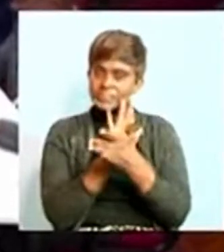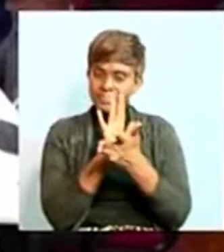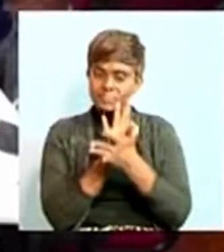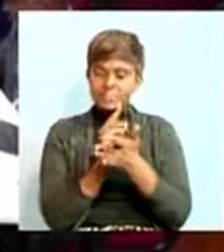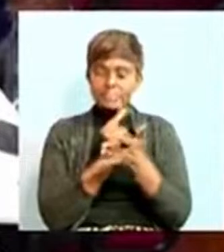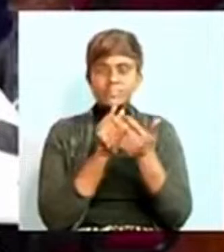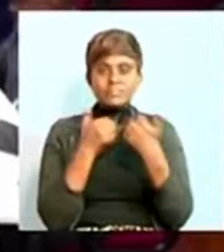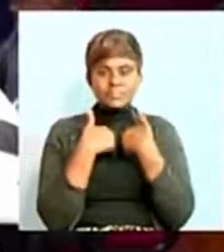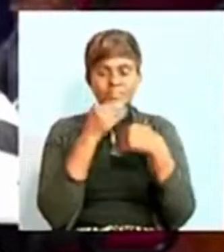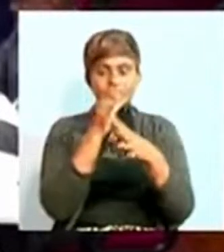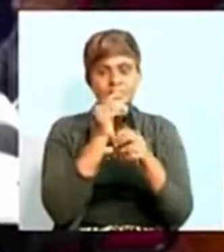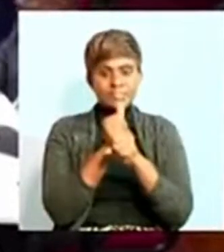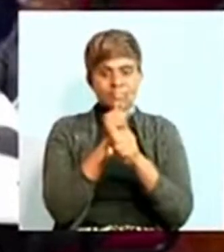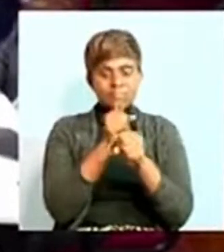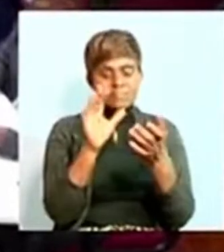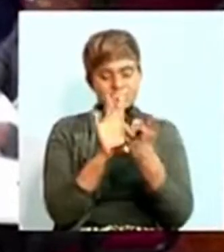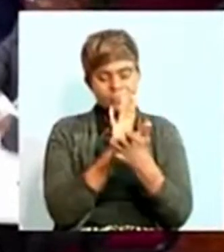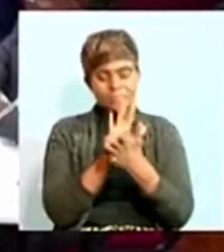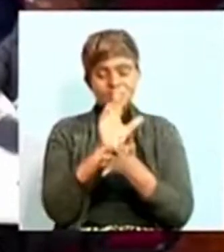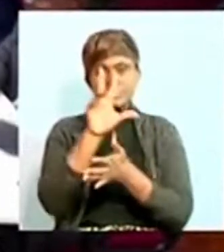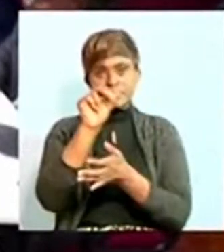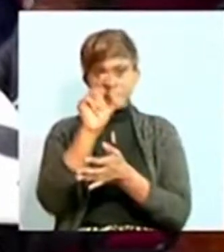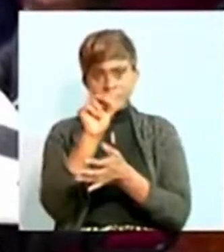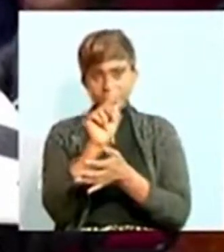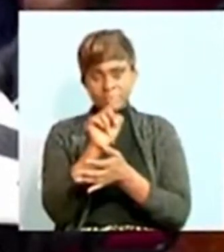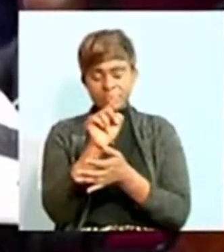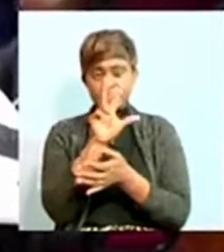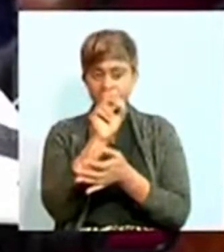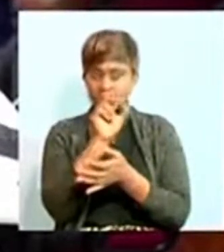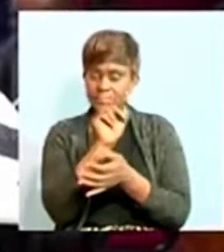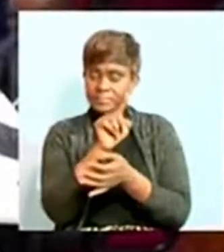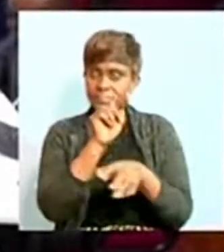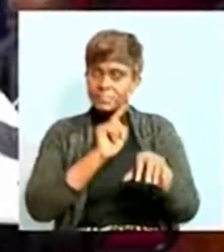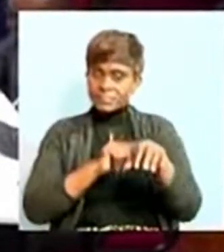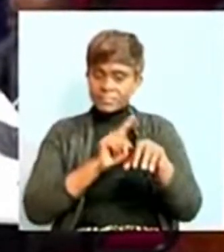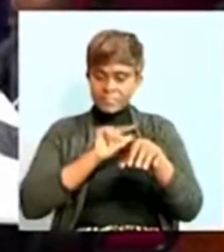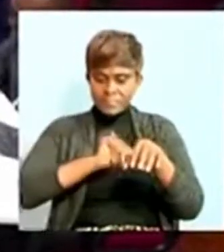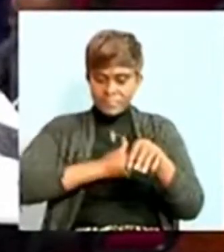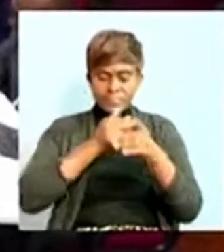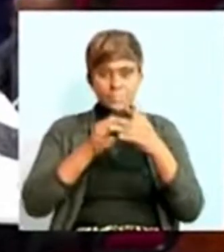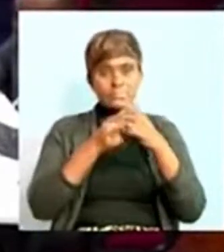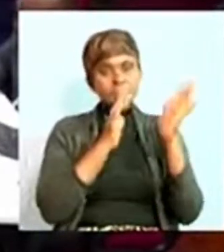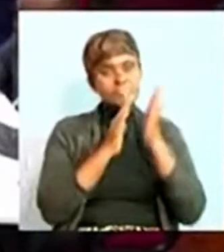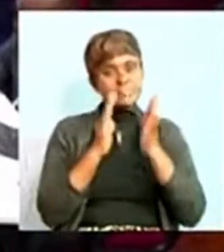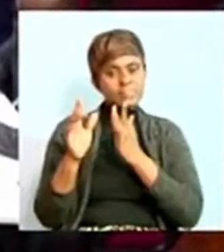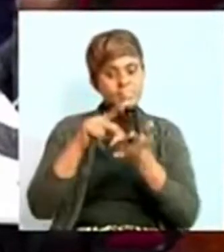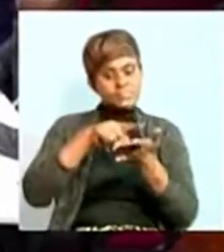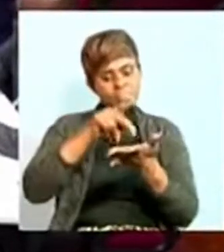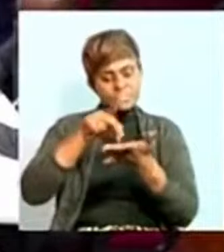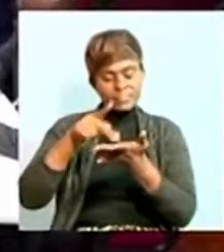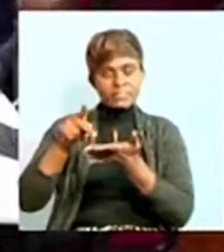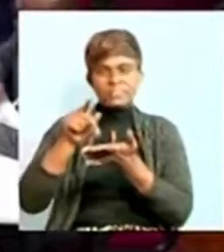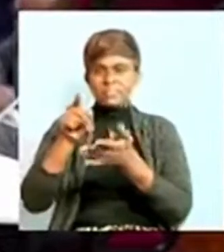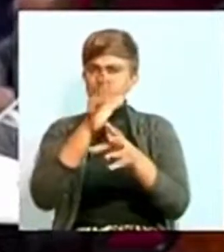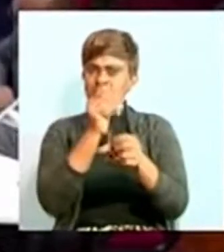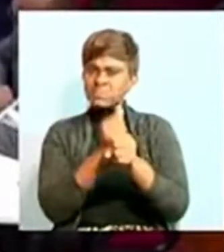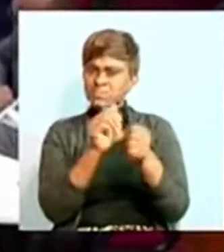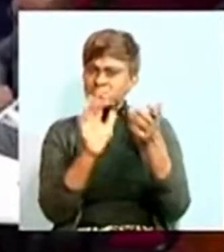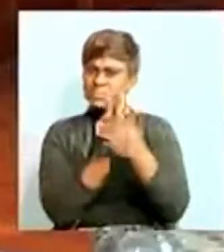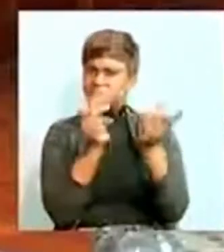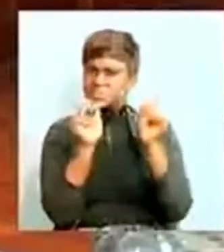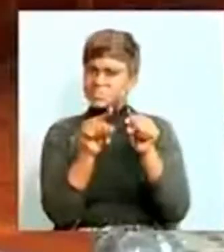had received this document that was on the 30th. So that was the time when we started preparing the payment voucher. You received the document